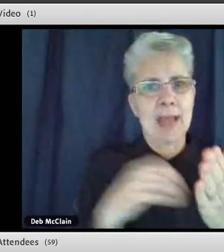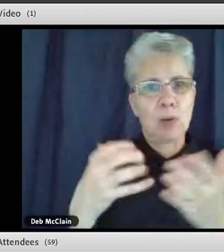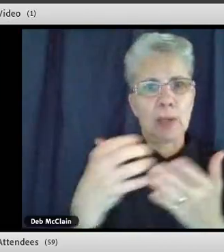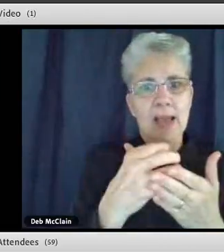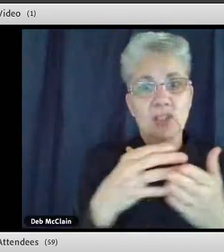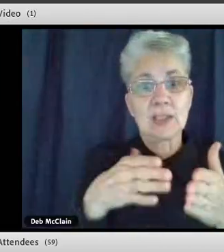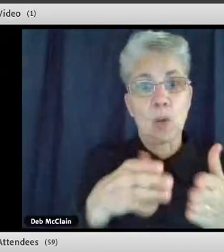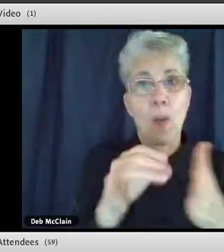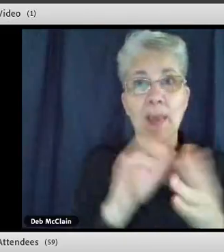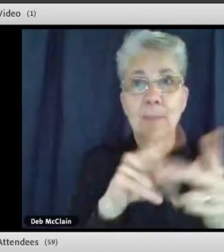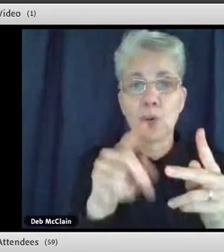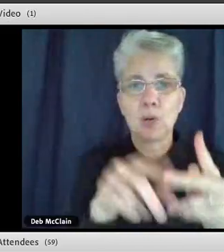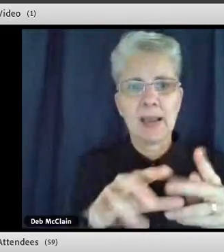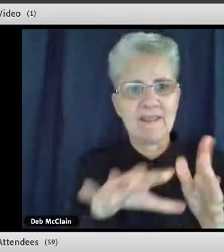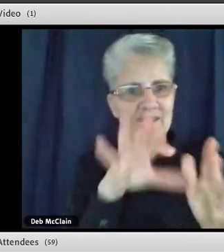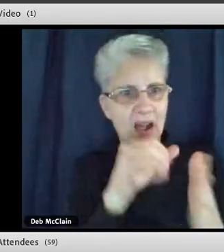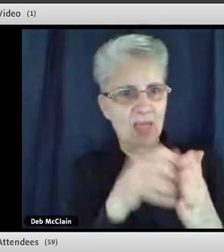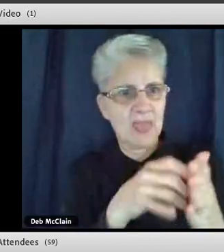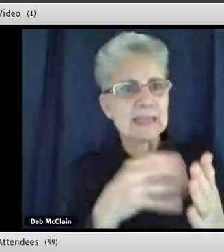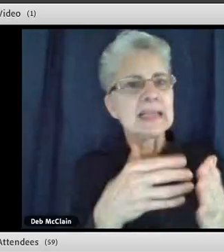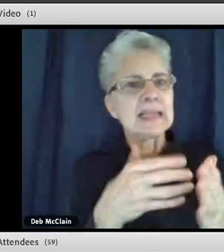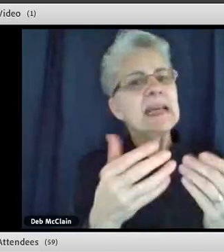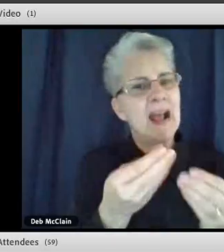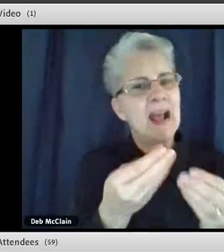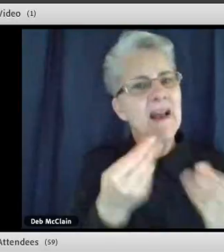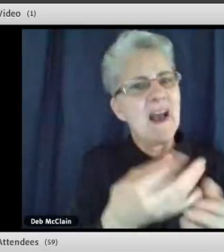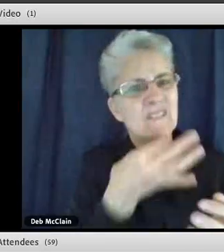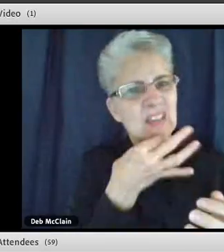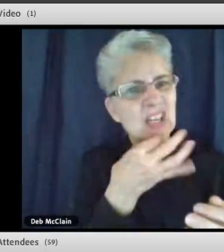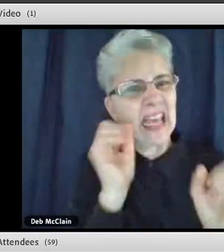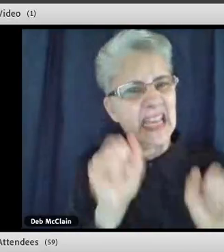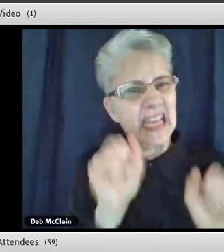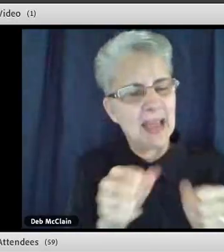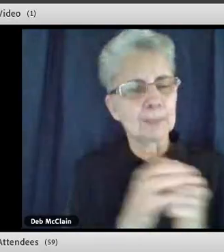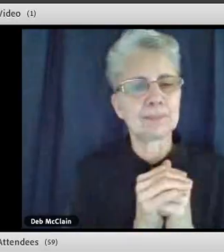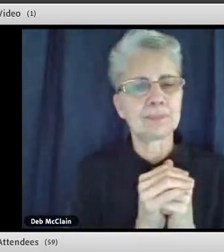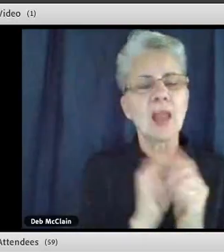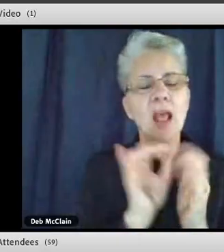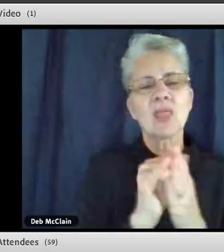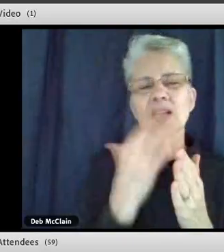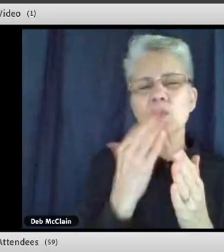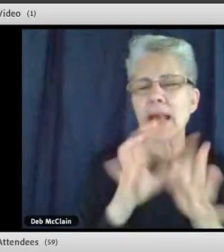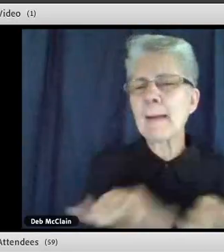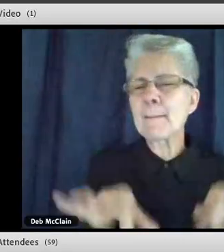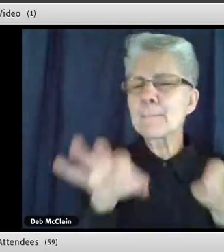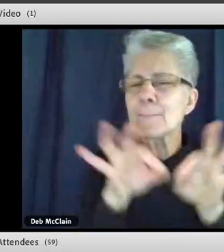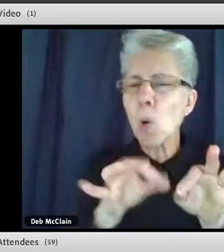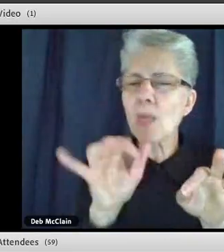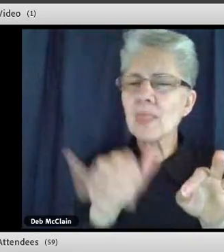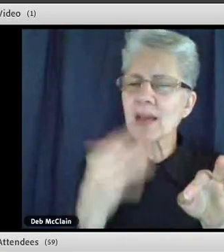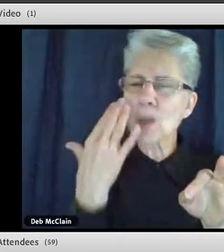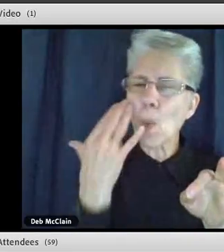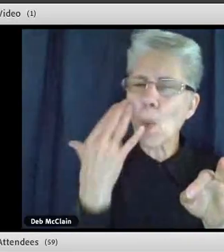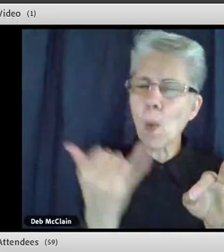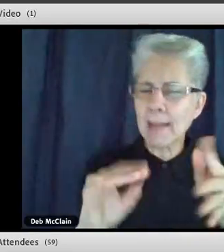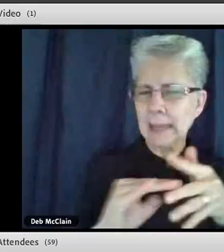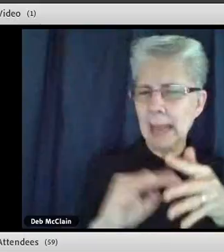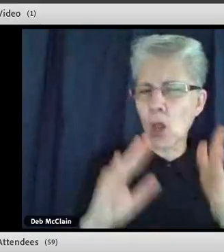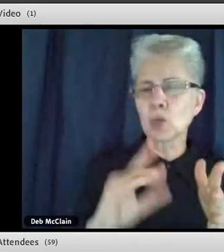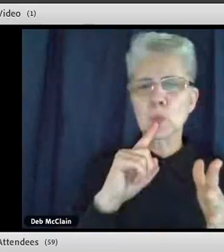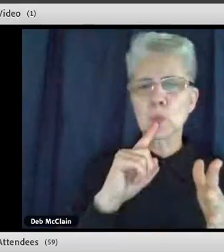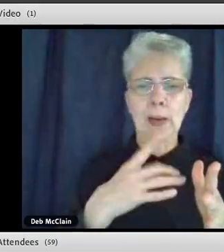that people can find things more effectively and efficiently. Okay, so that's why they're so important, and that's why catalogers really like